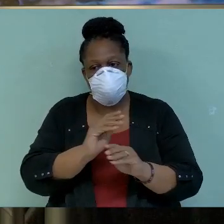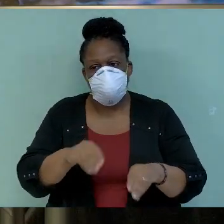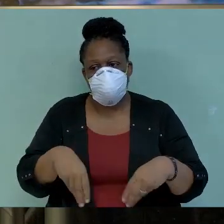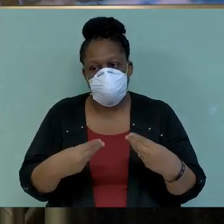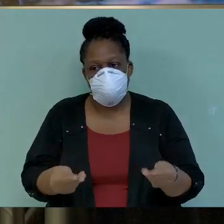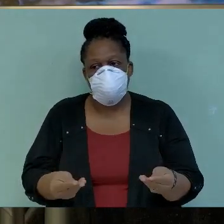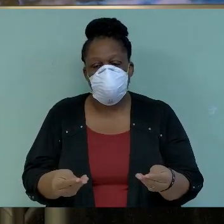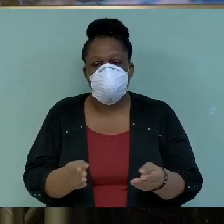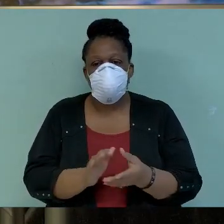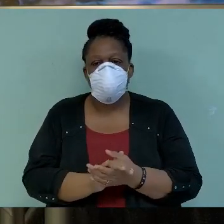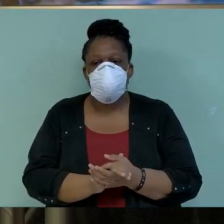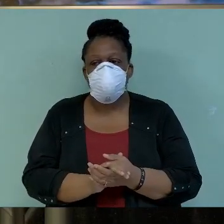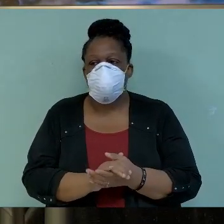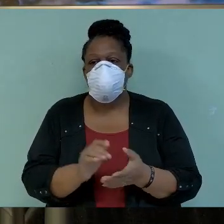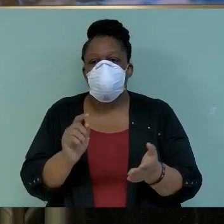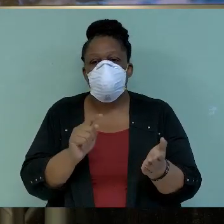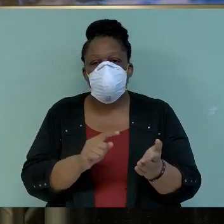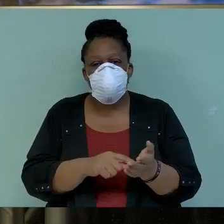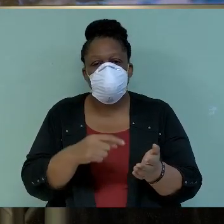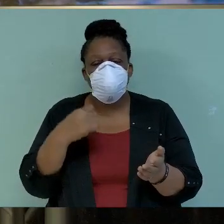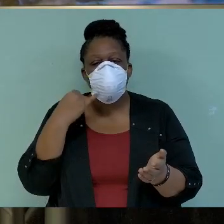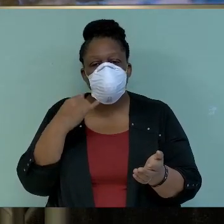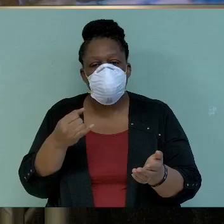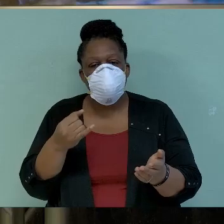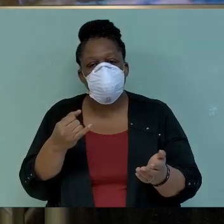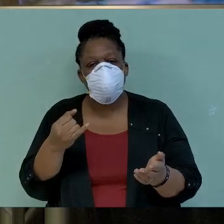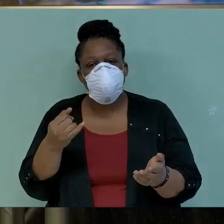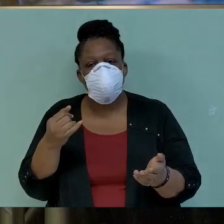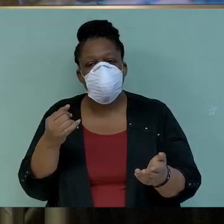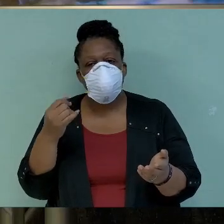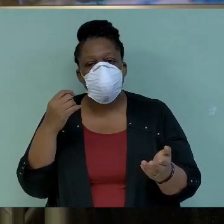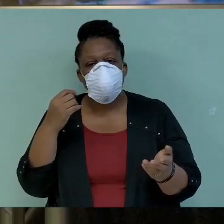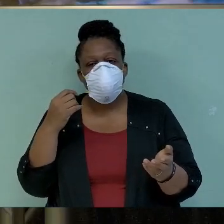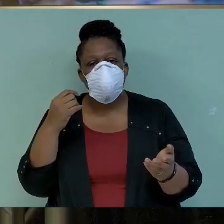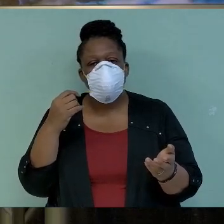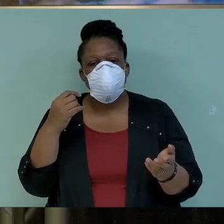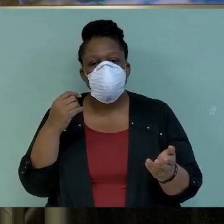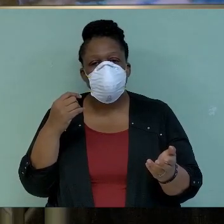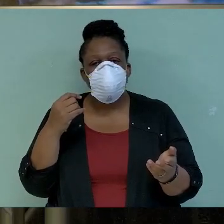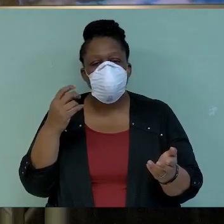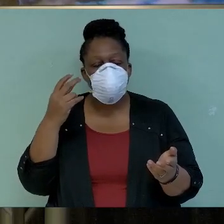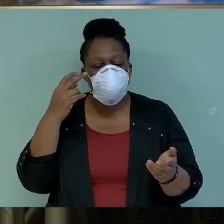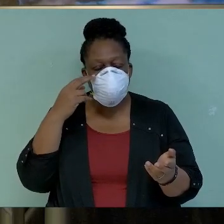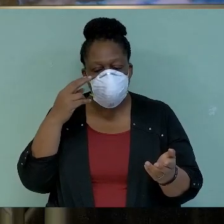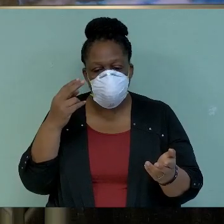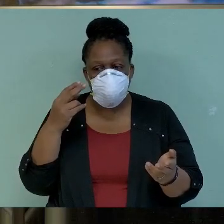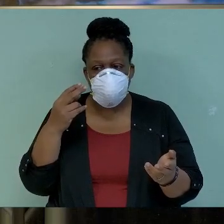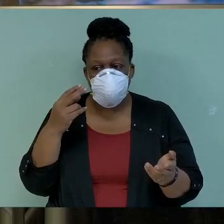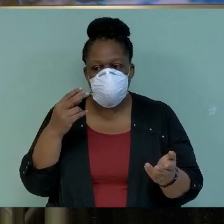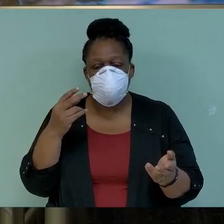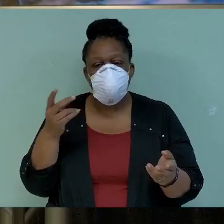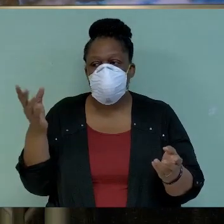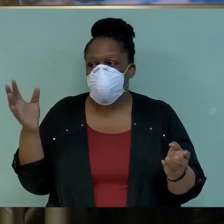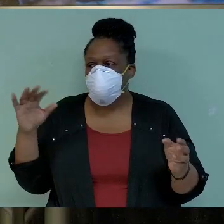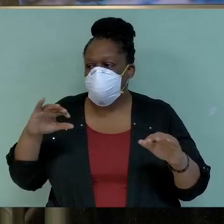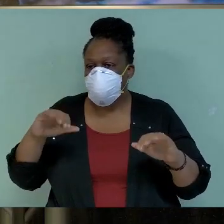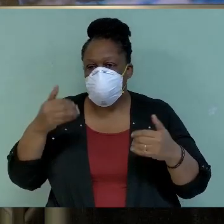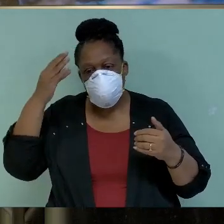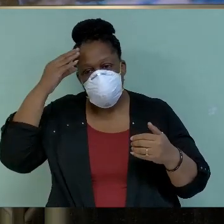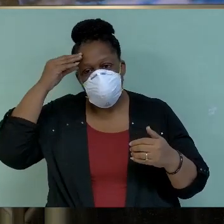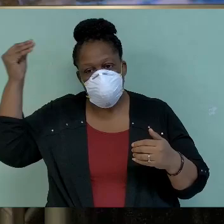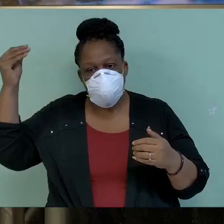is influenced at times by our very own experiences with our moms. In many